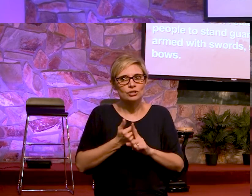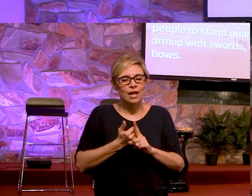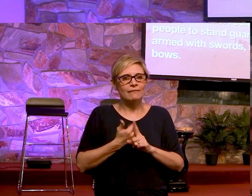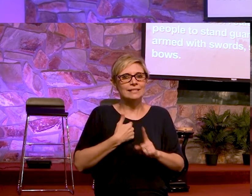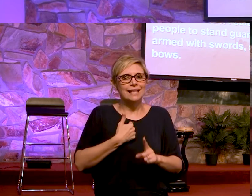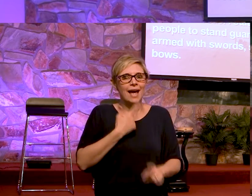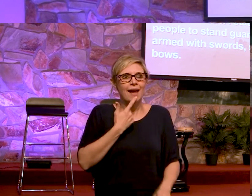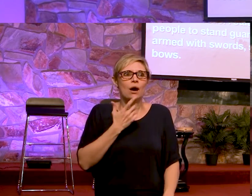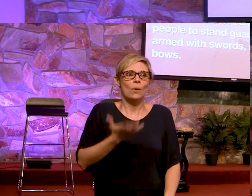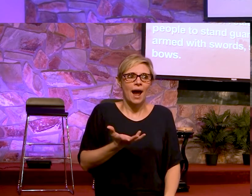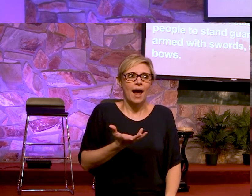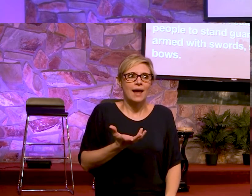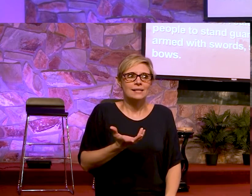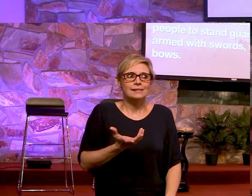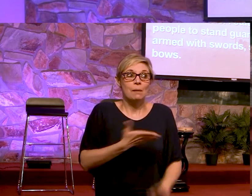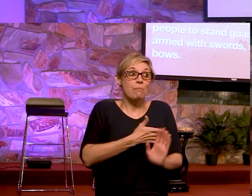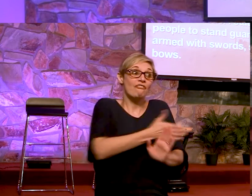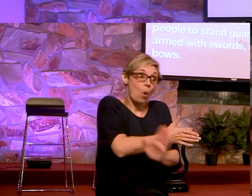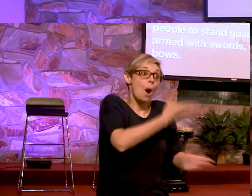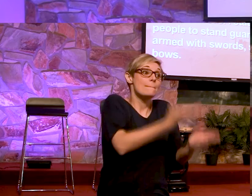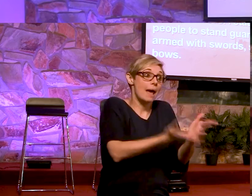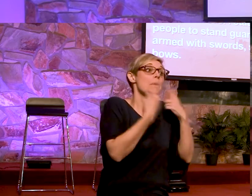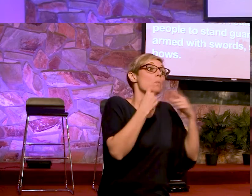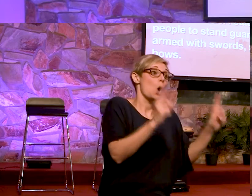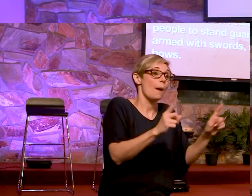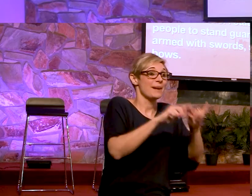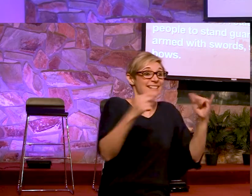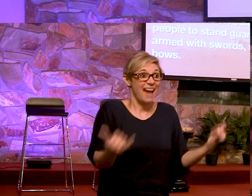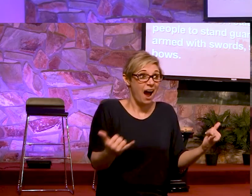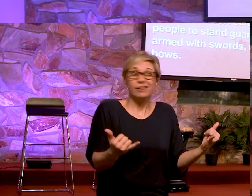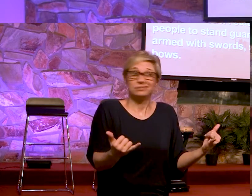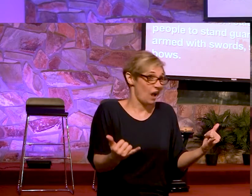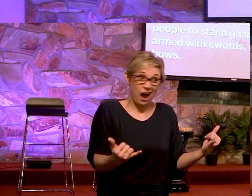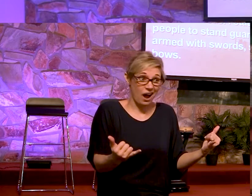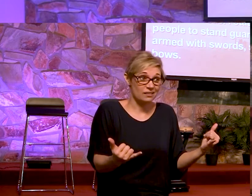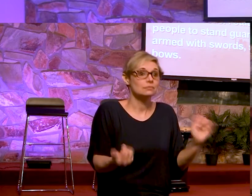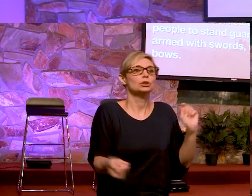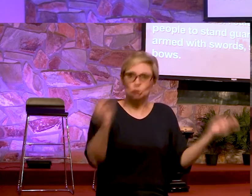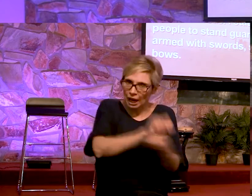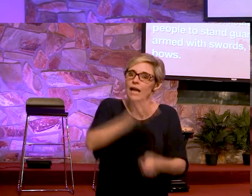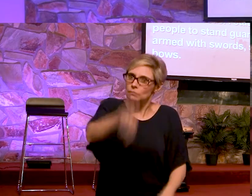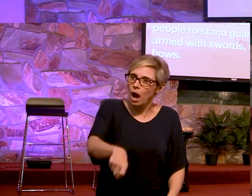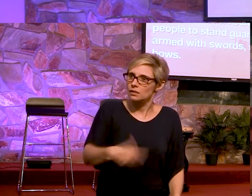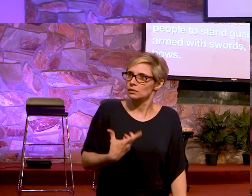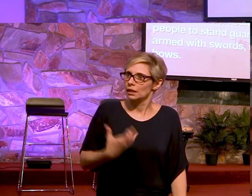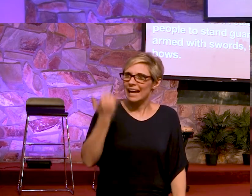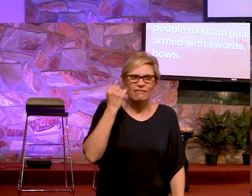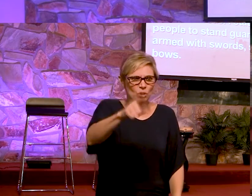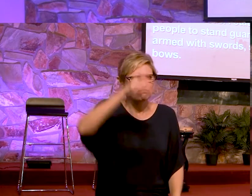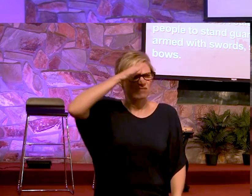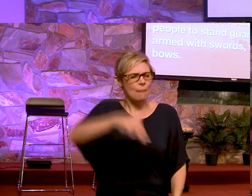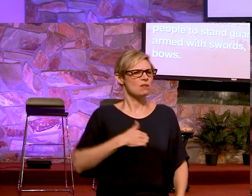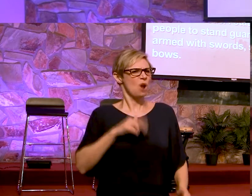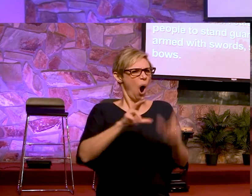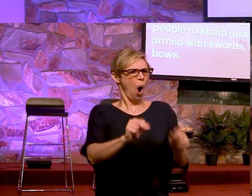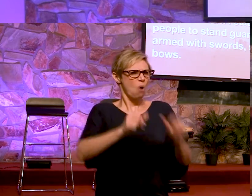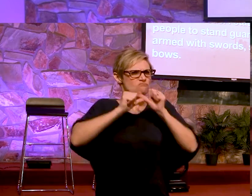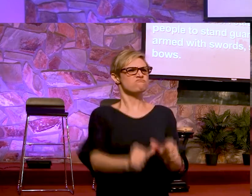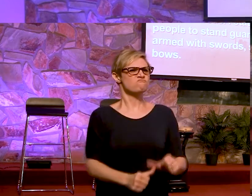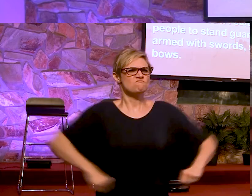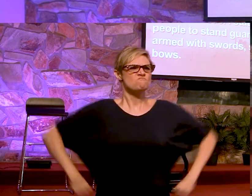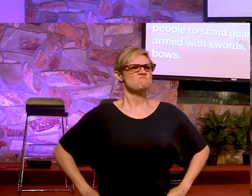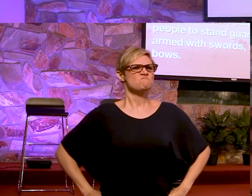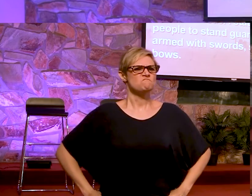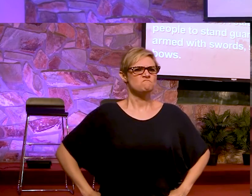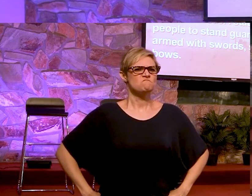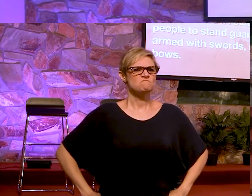alter something, let me realize that what I'm doing, let me come to reality here that what I'm doing is not working. What we'd rather do is stick our heels